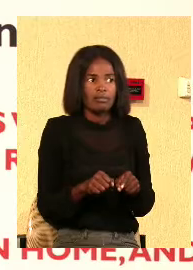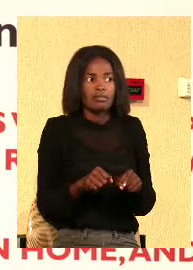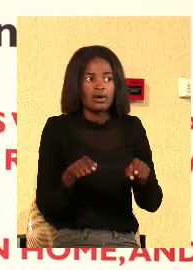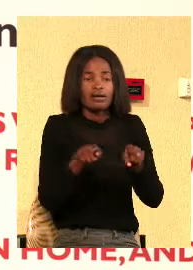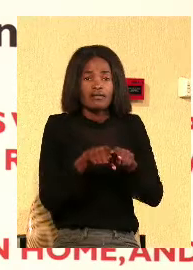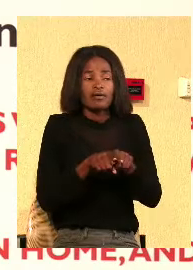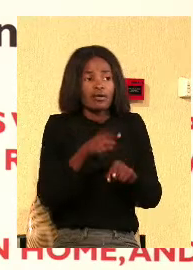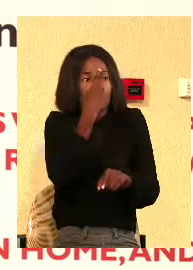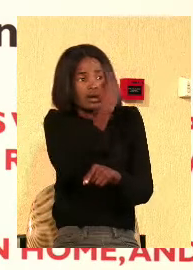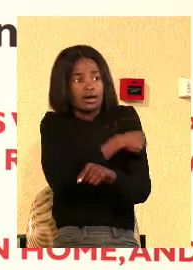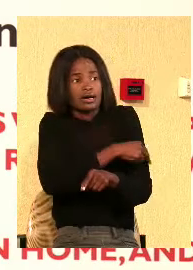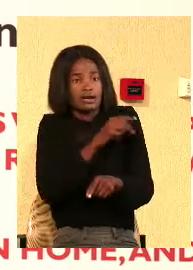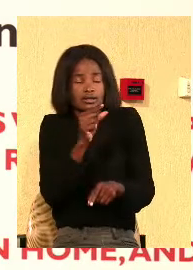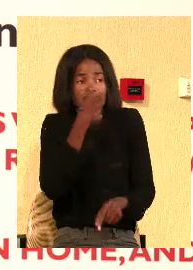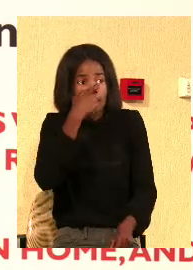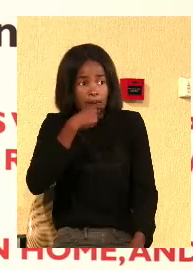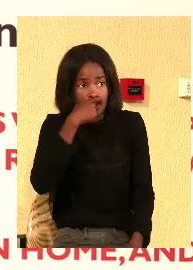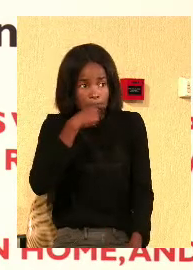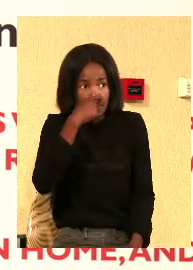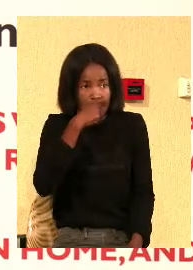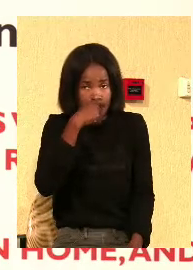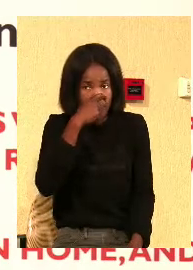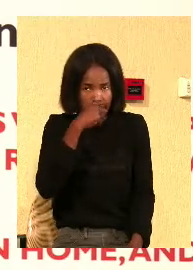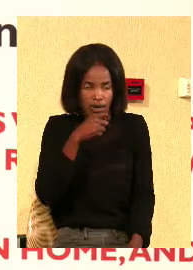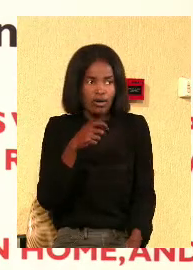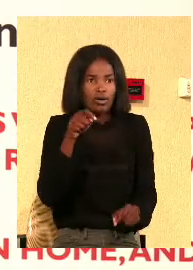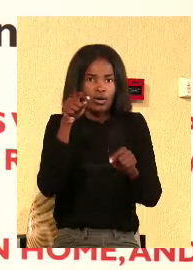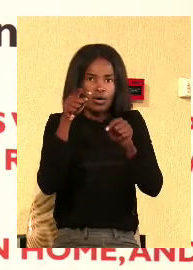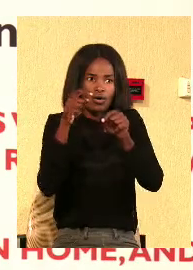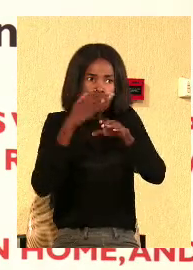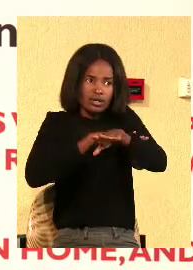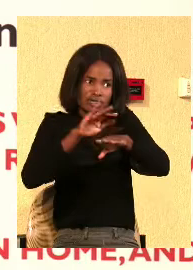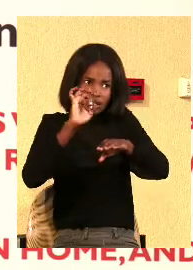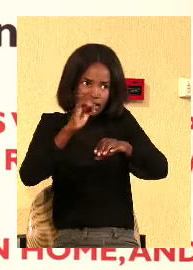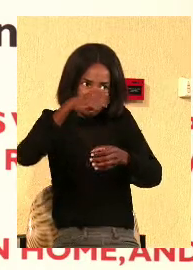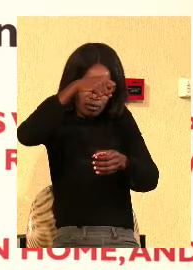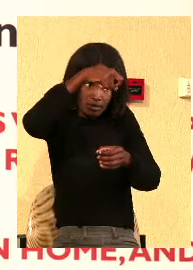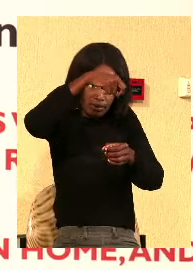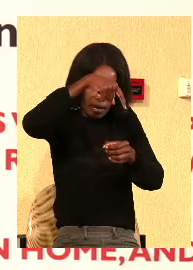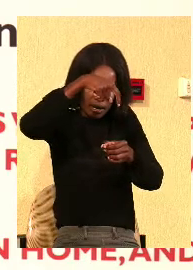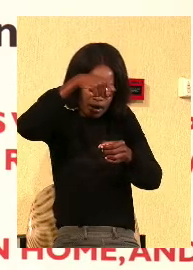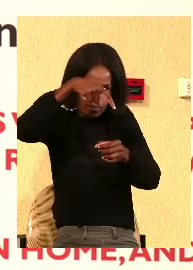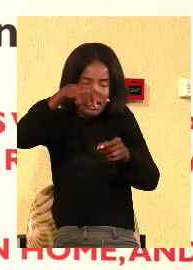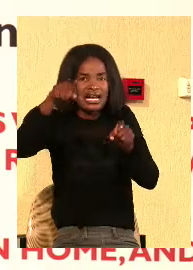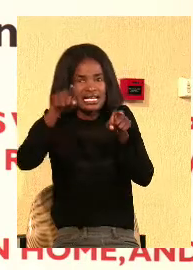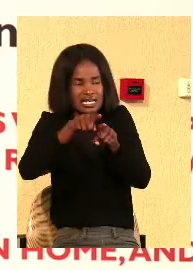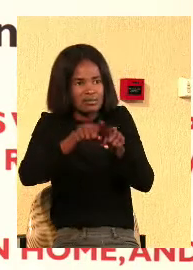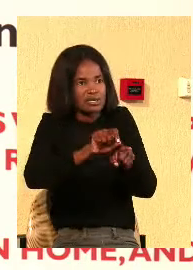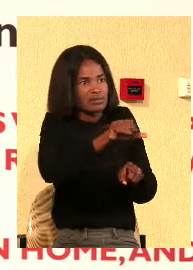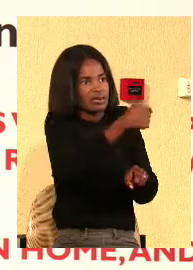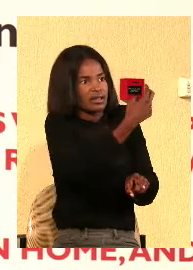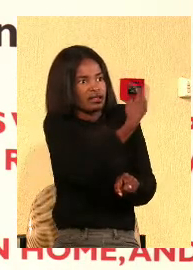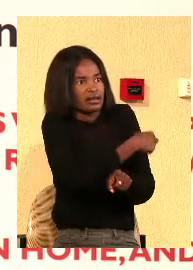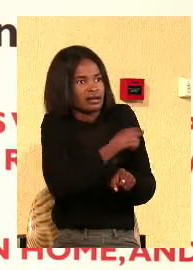is our centralized center actually here for testing, apart from the unit in Windhoek Central Hospital. We see our colleagues